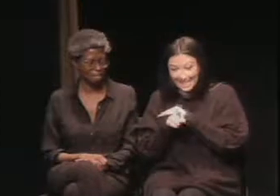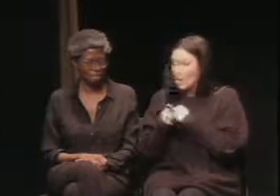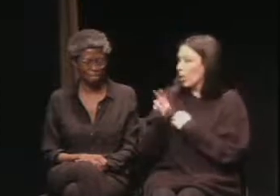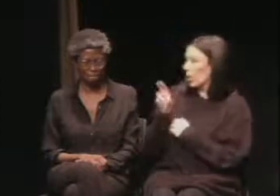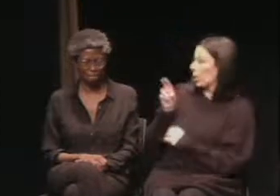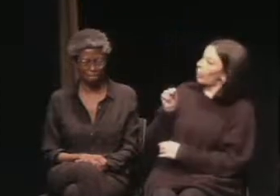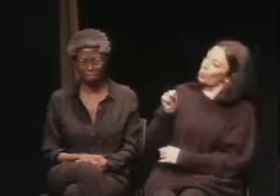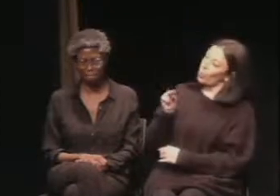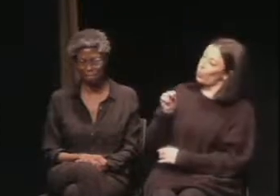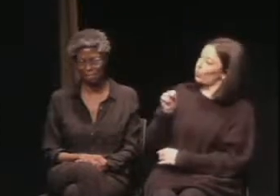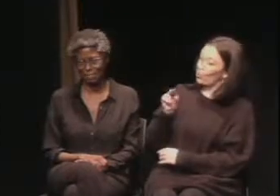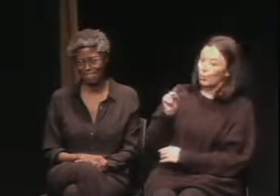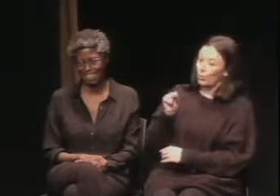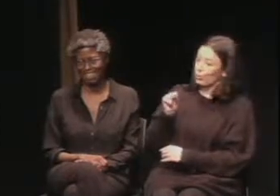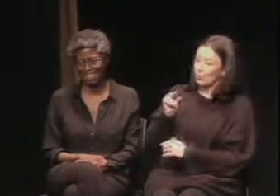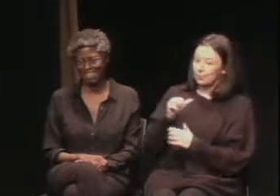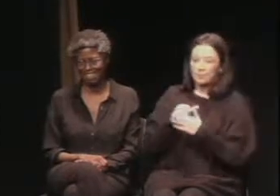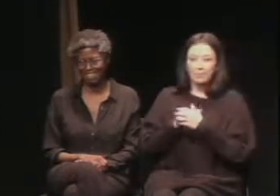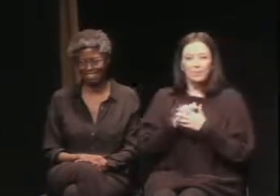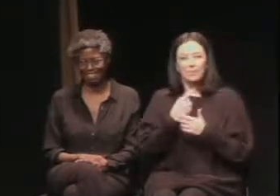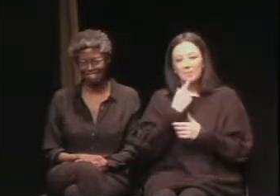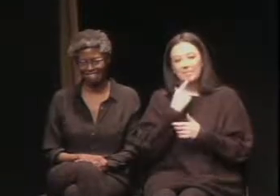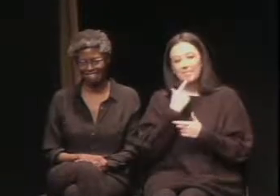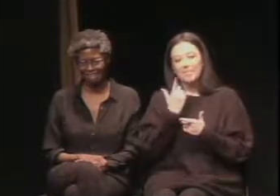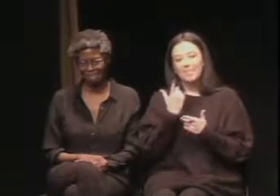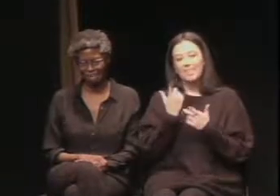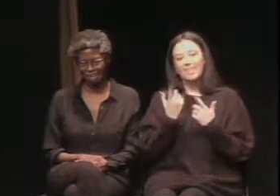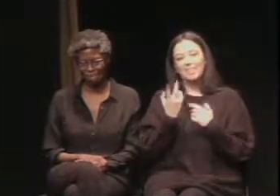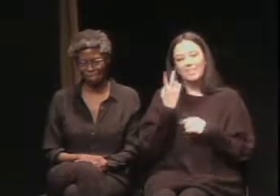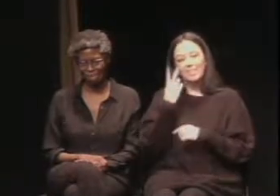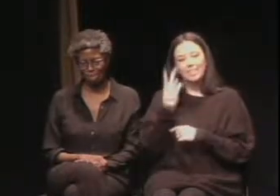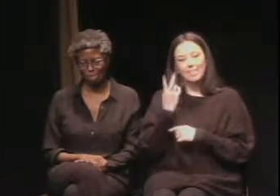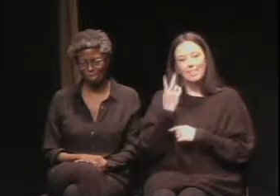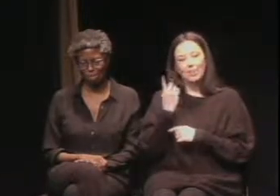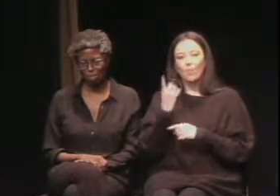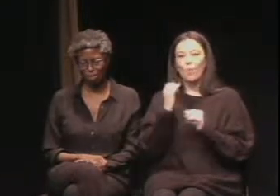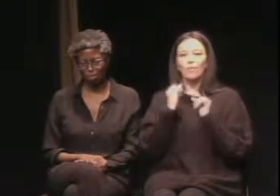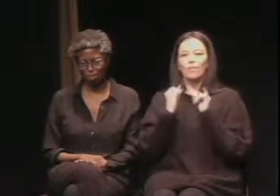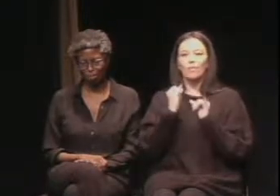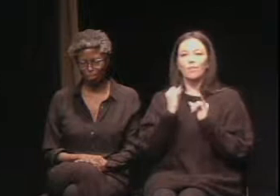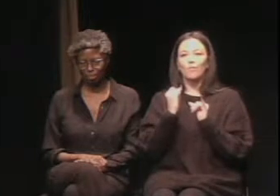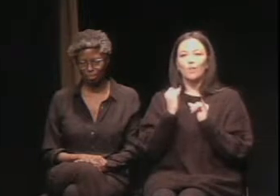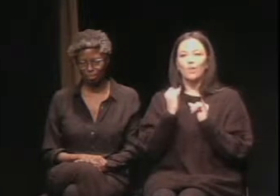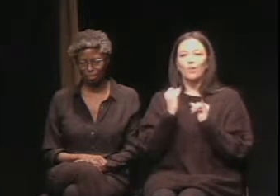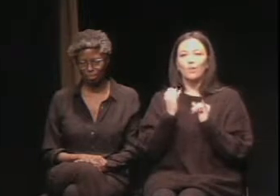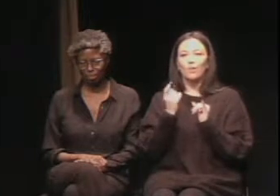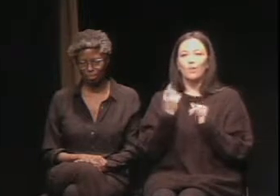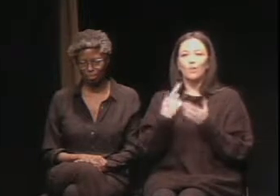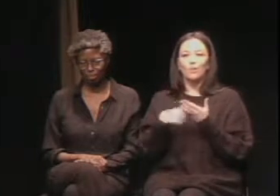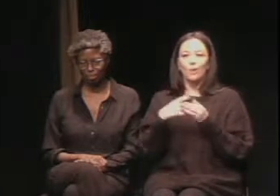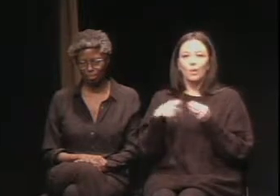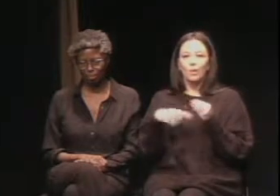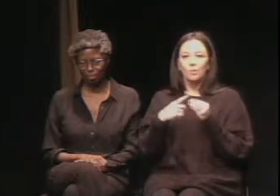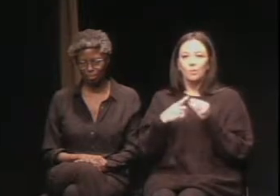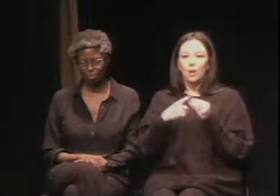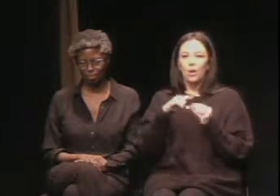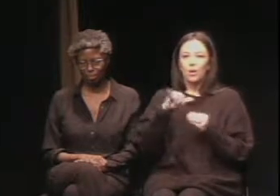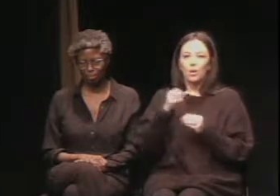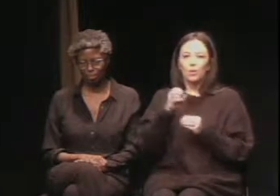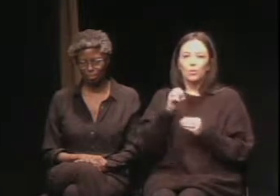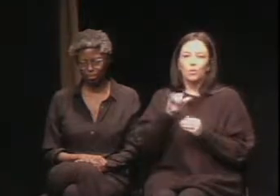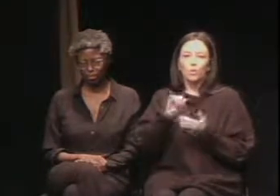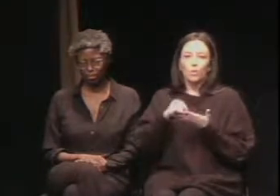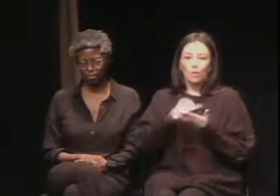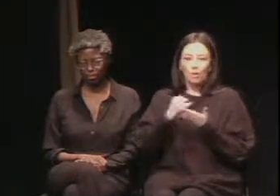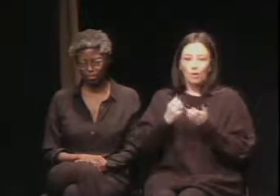answer. You know, and you said that, I saw one interview that you did where you were talking about a joy journal. And